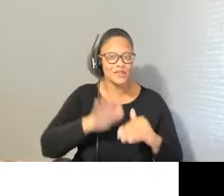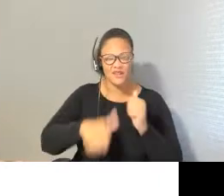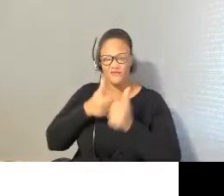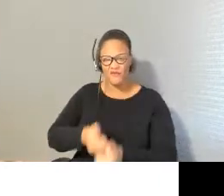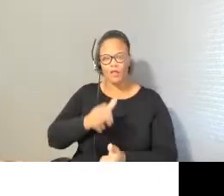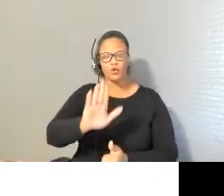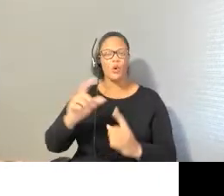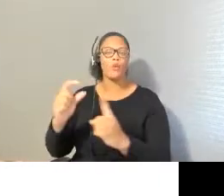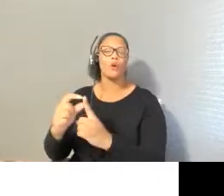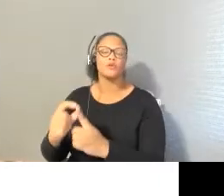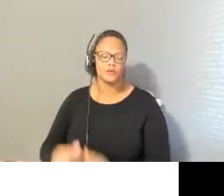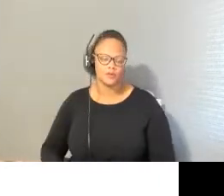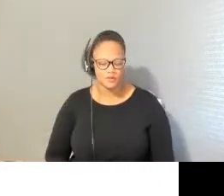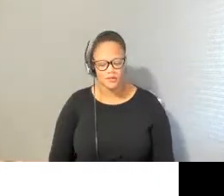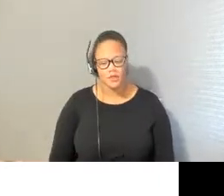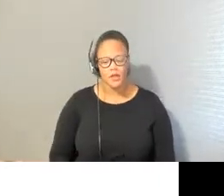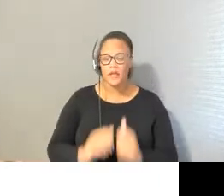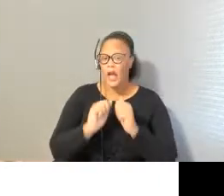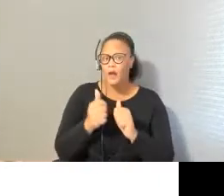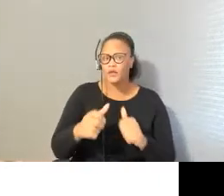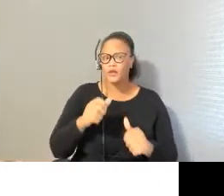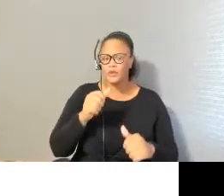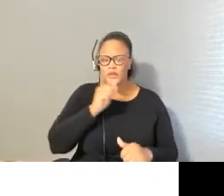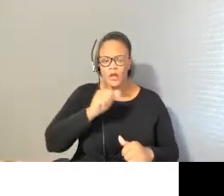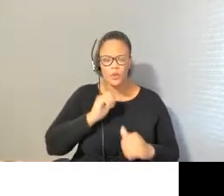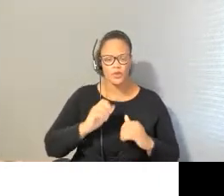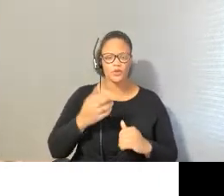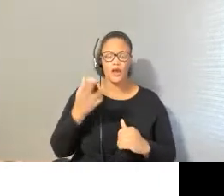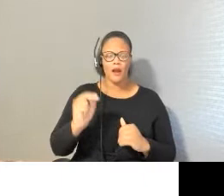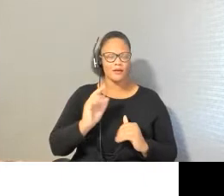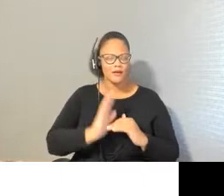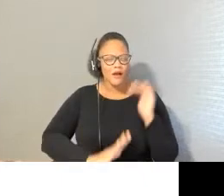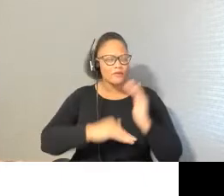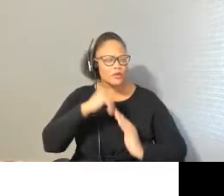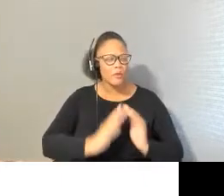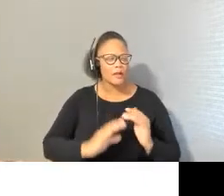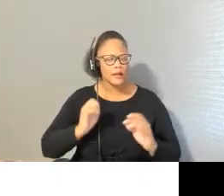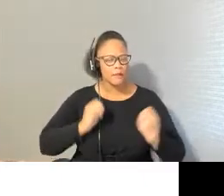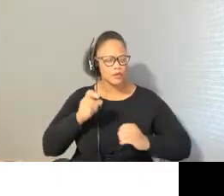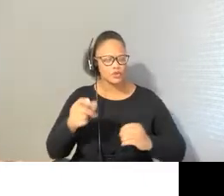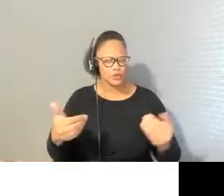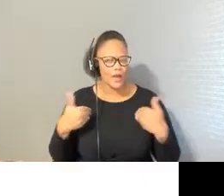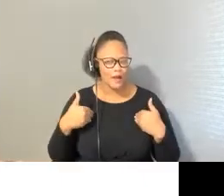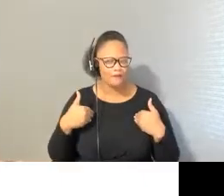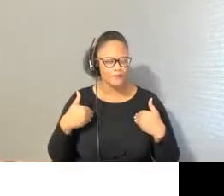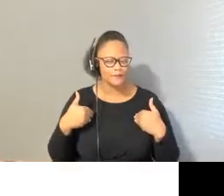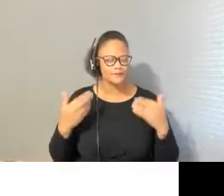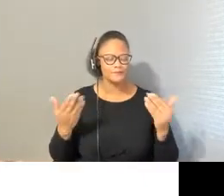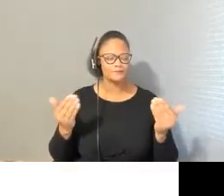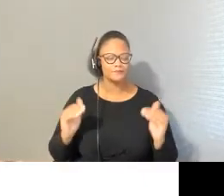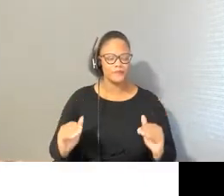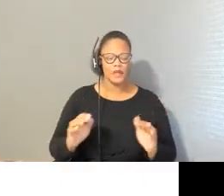those uncomfortable emotions that you have? And then spiritual. Nurturing your spirit is